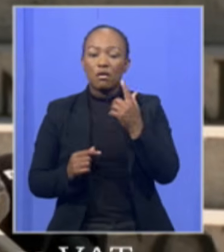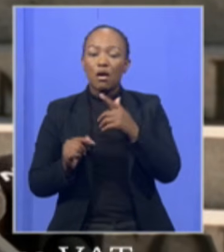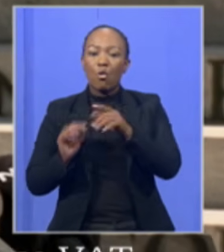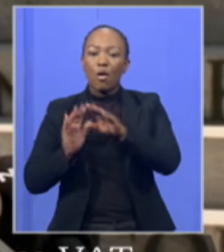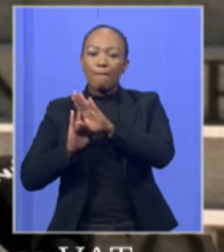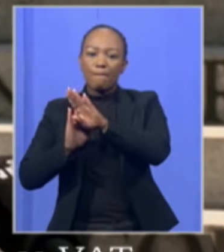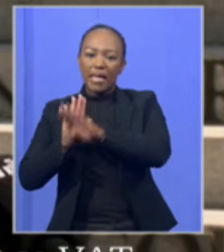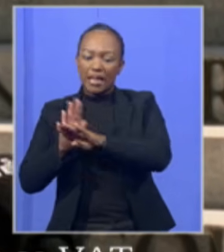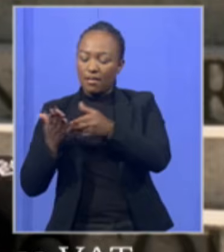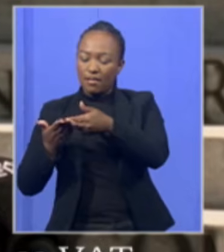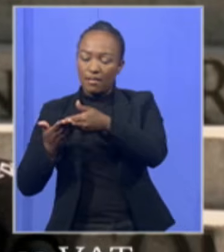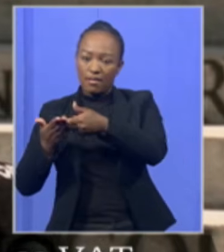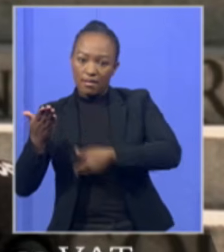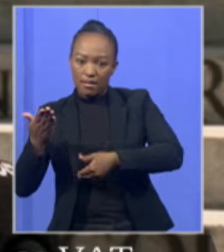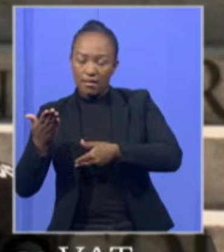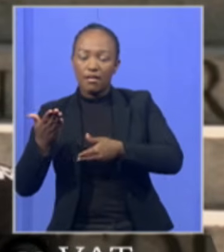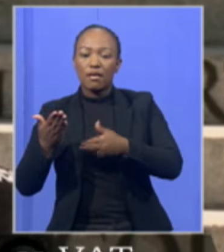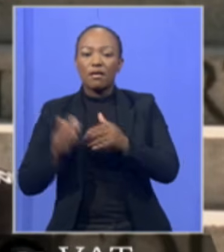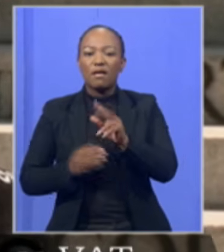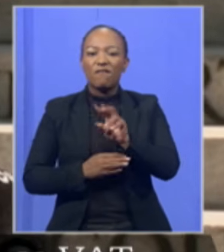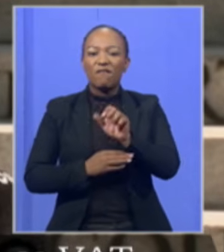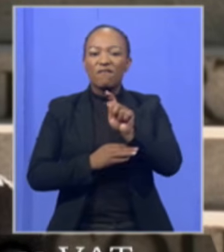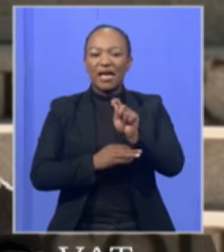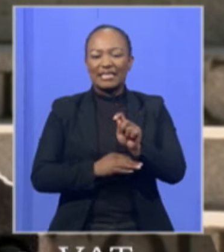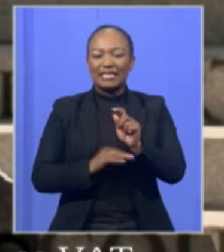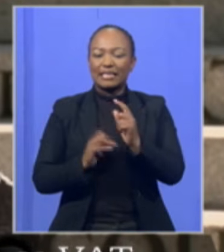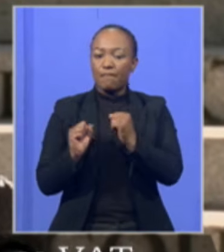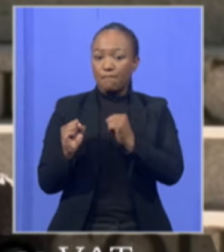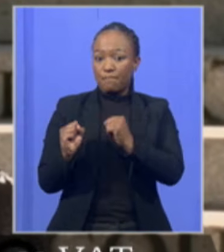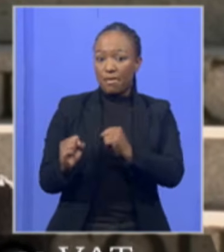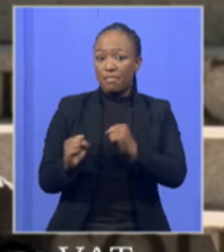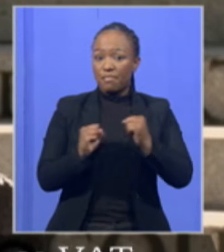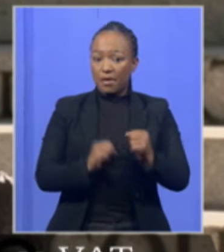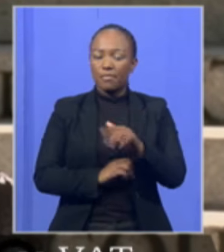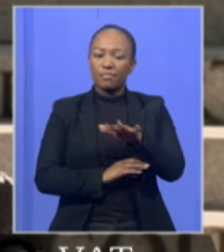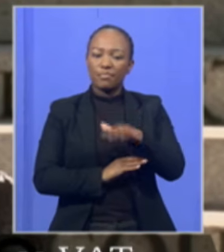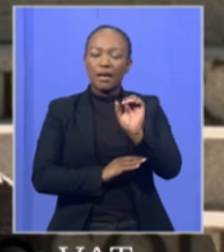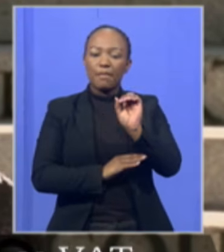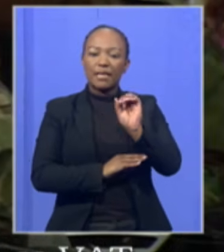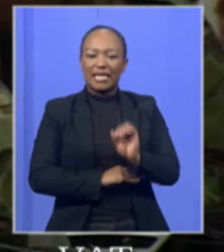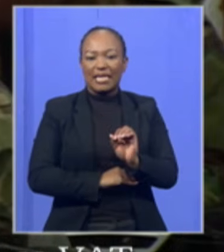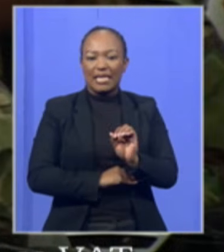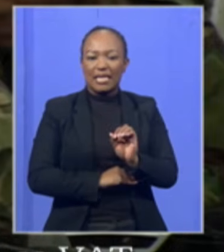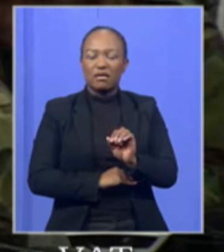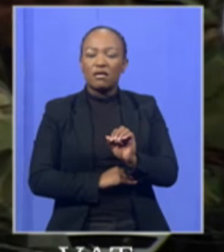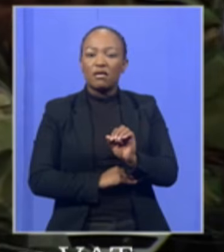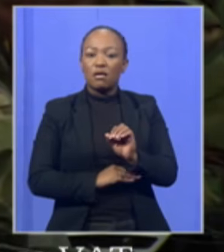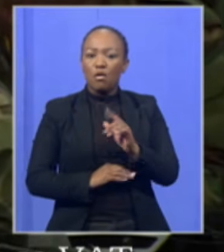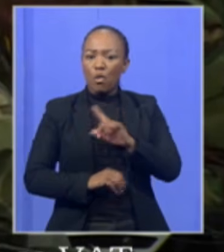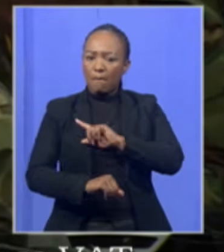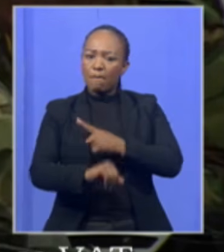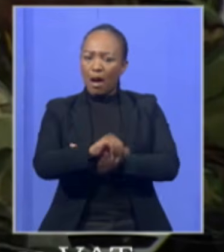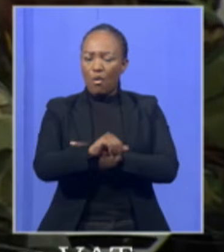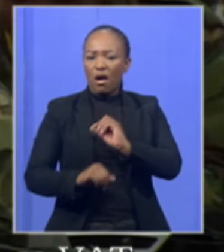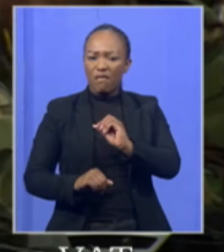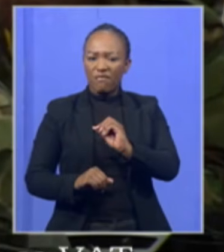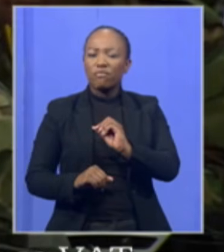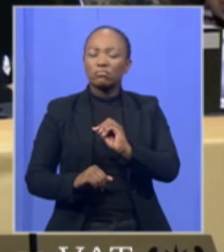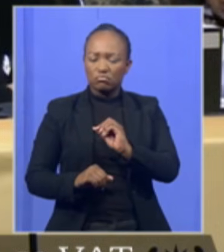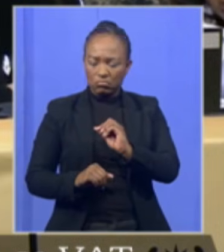made announcements that the VAT will remain 15%. In terms of the law that governs him and powers he have, it has to be given effect